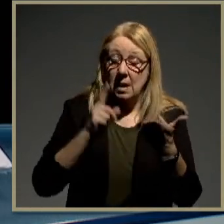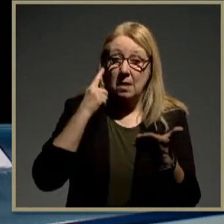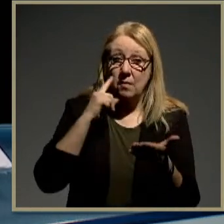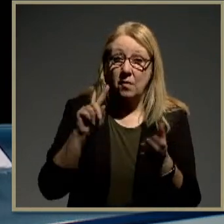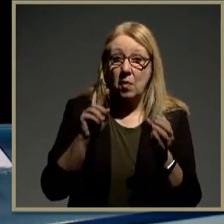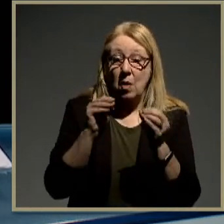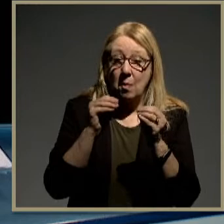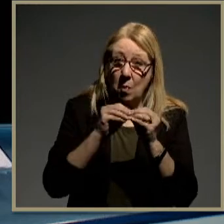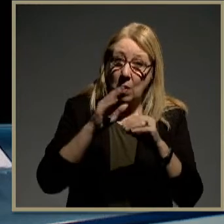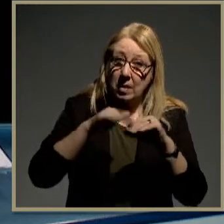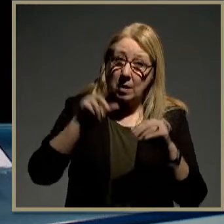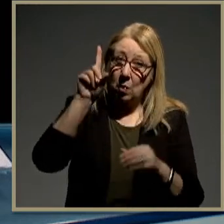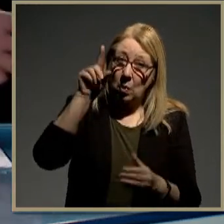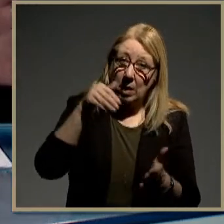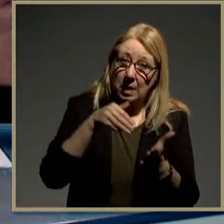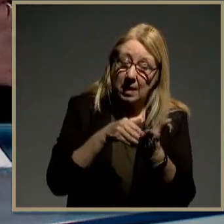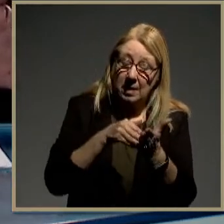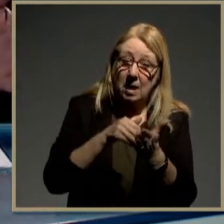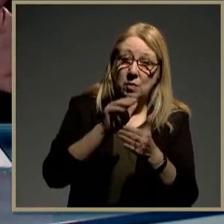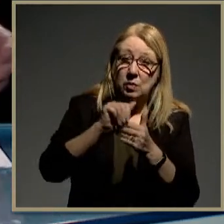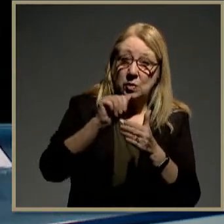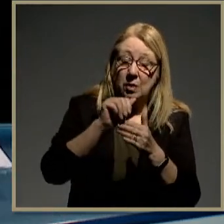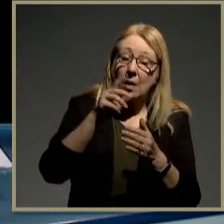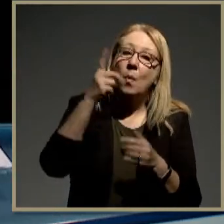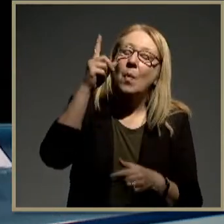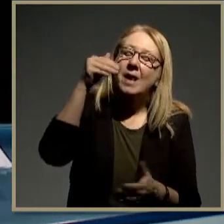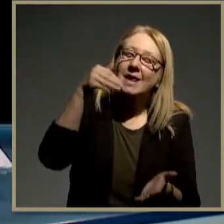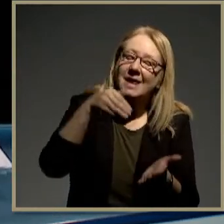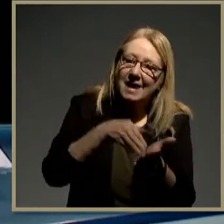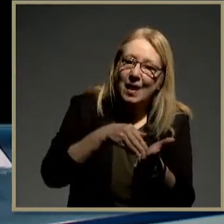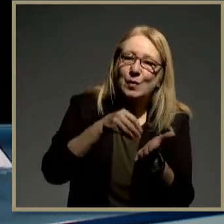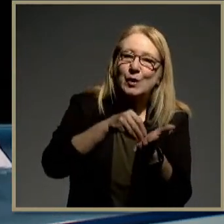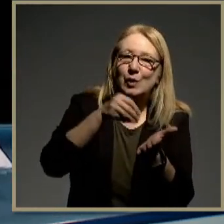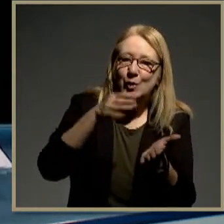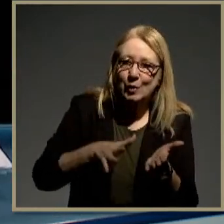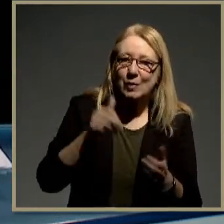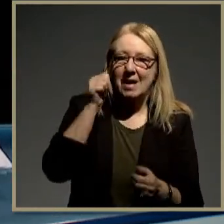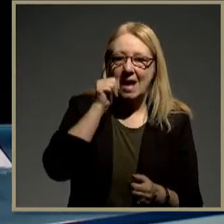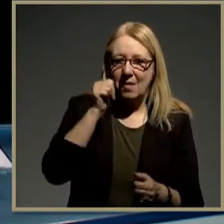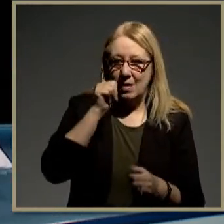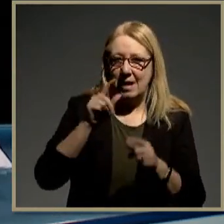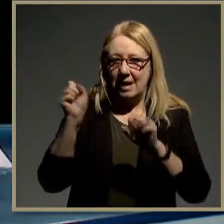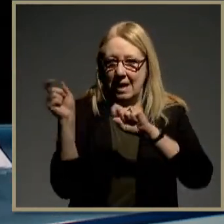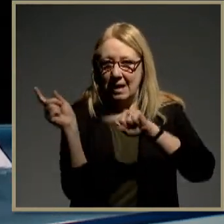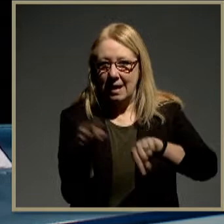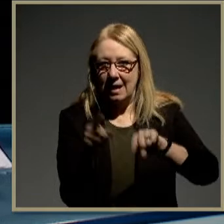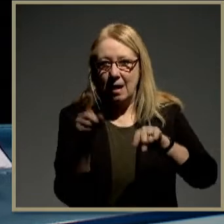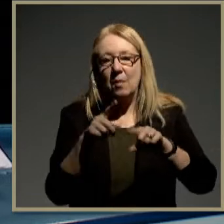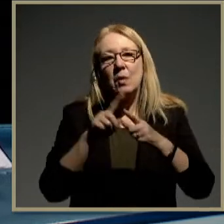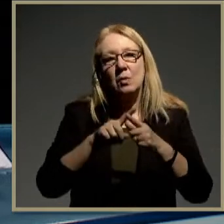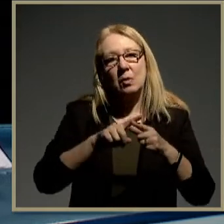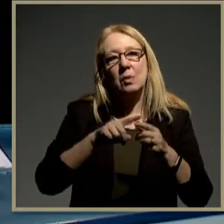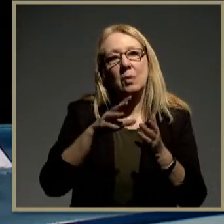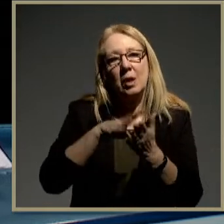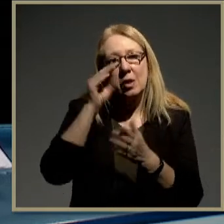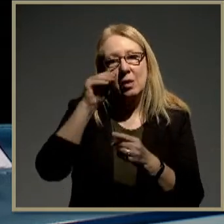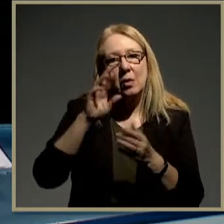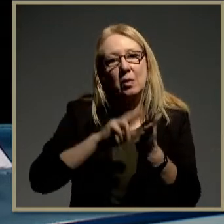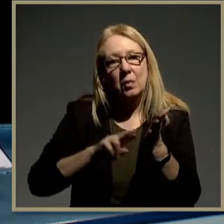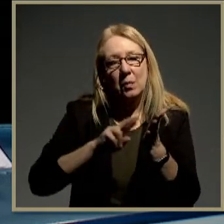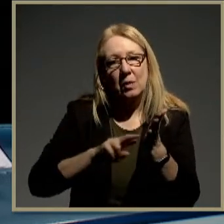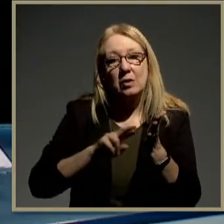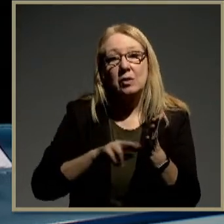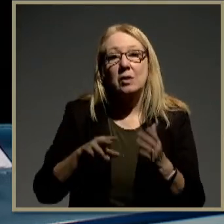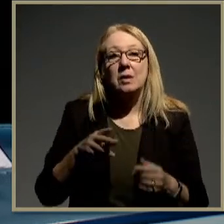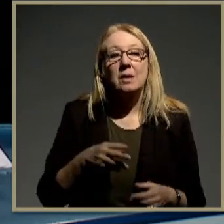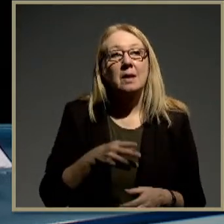than 1,000 students per day to go to class and complete their research in this facility. Well, now I'd like to introduce